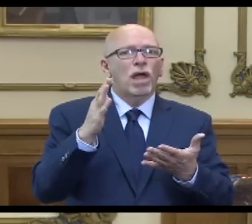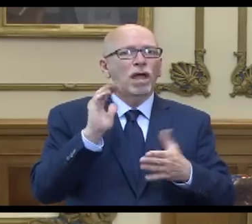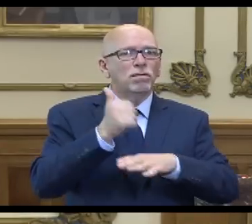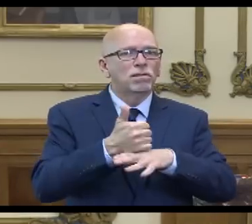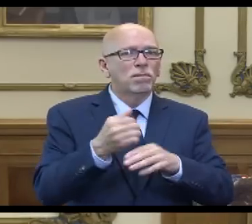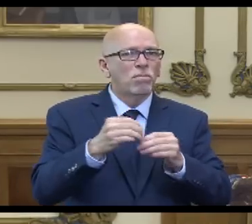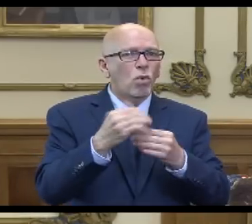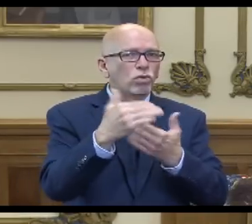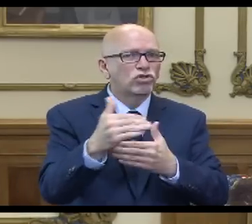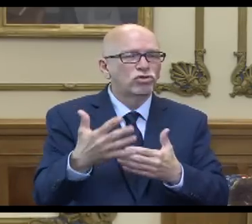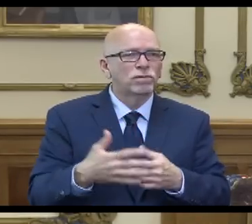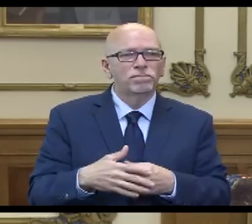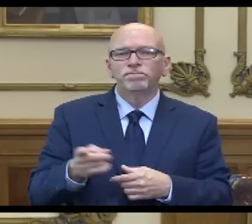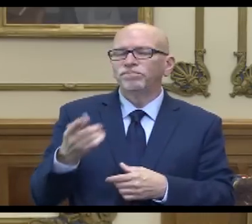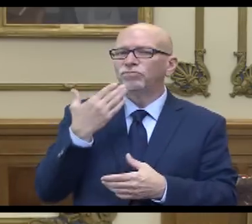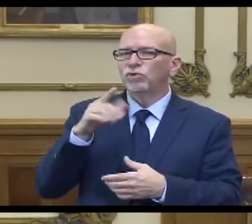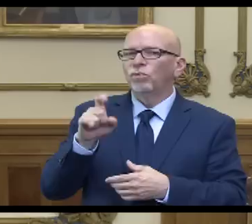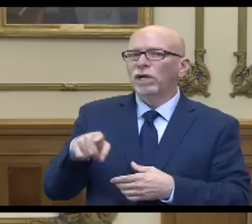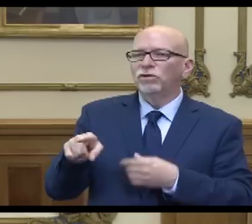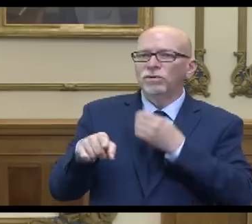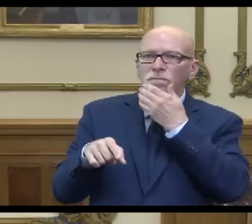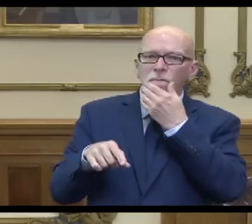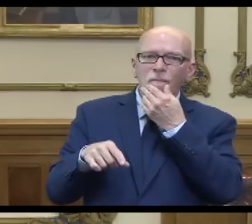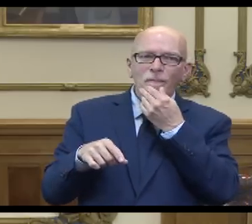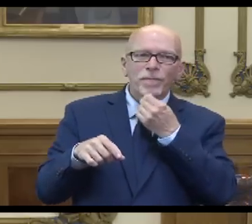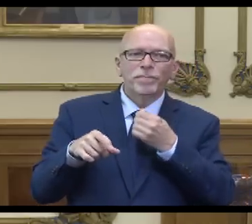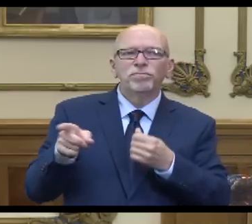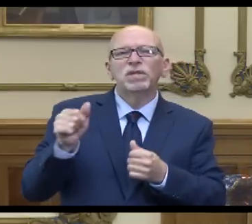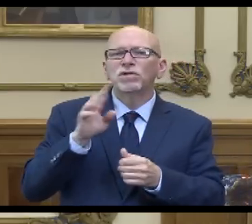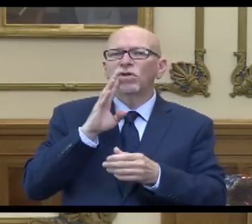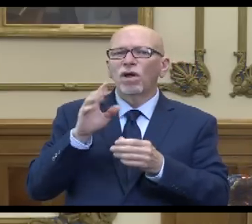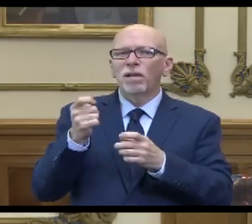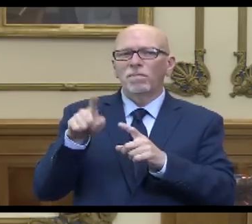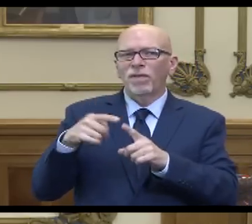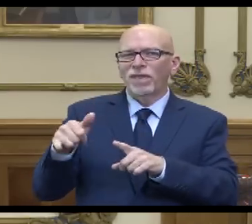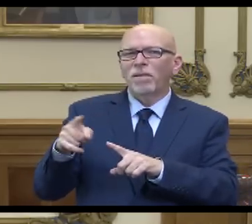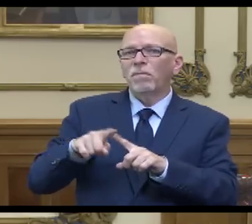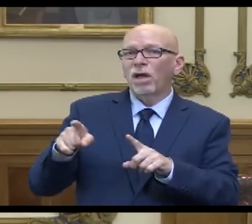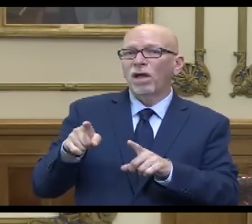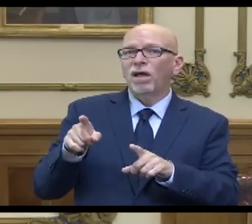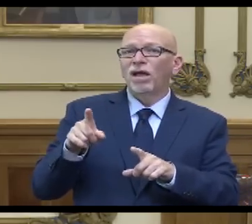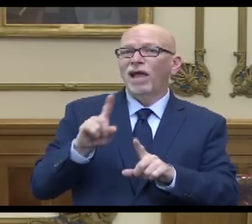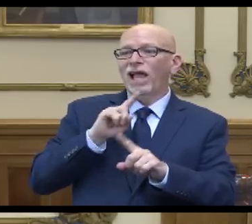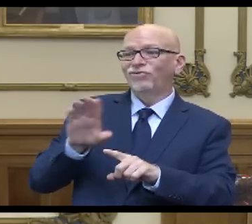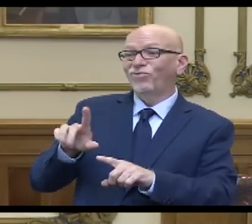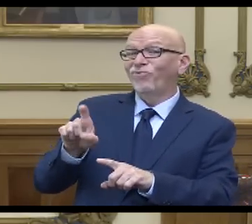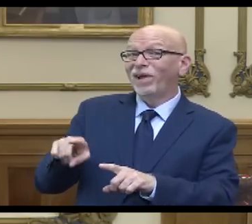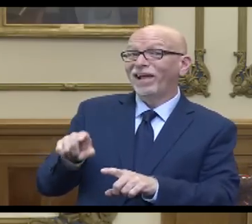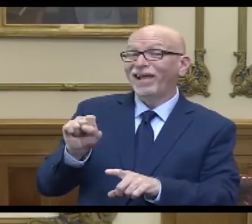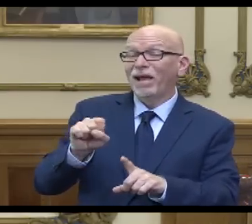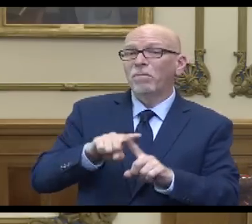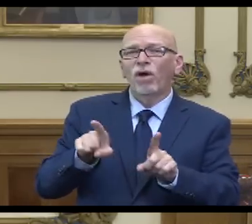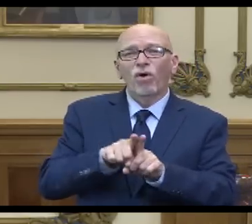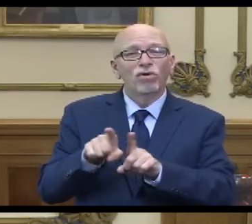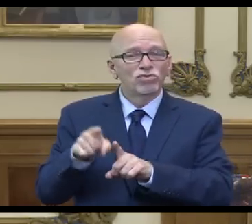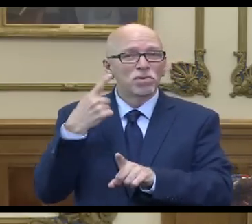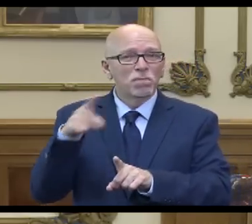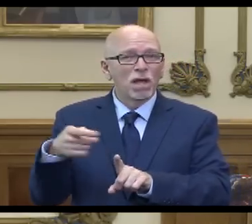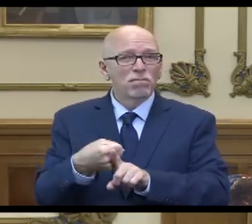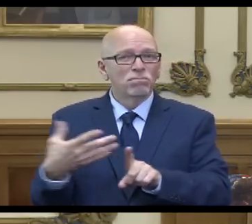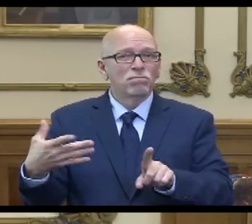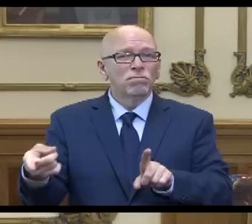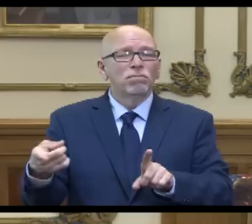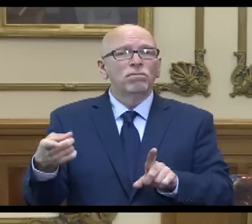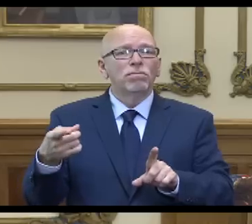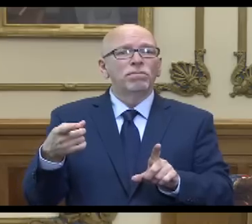restrictions? Yeah, good question, John. And you talked a little bit about this, but in addition to answering John's question, could you also